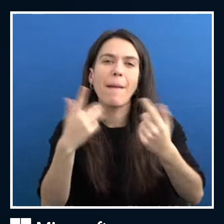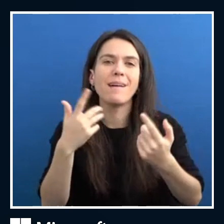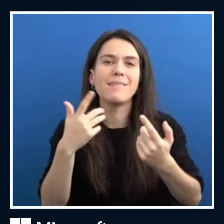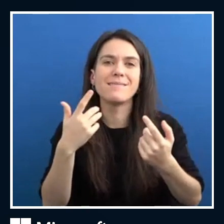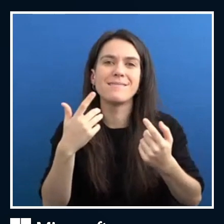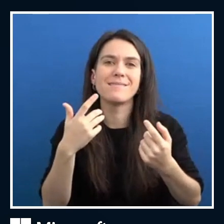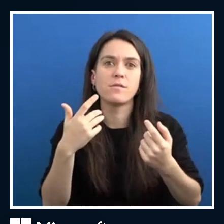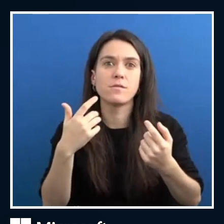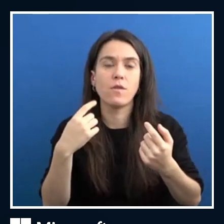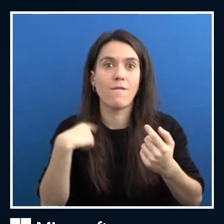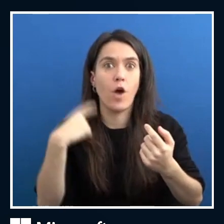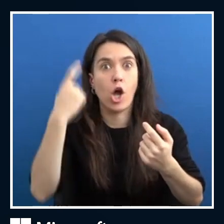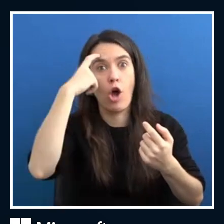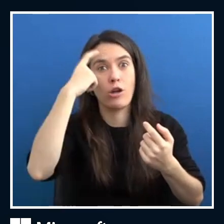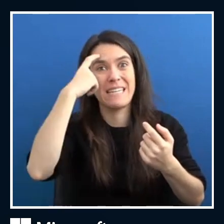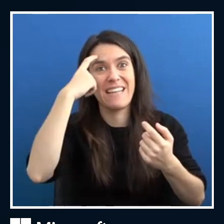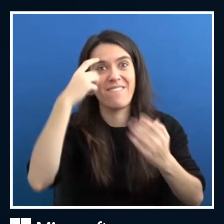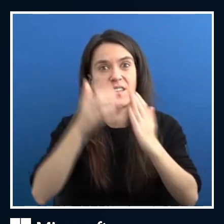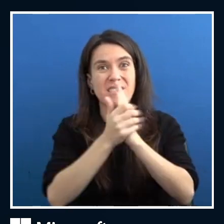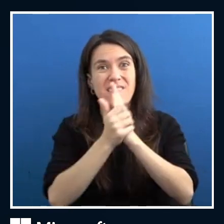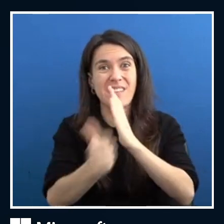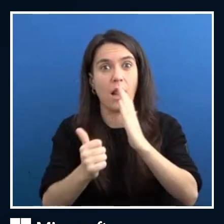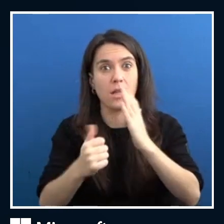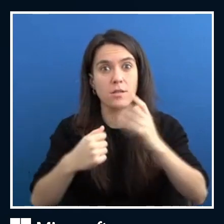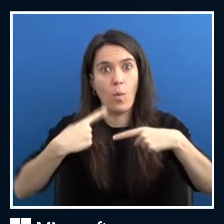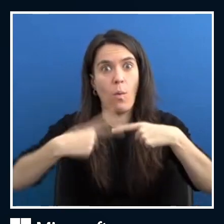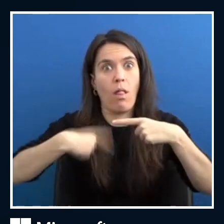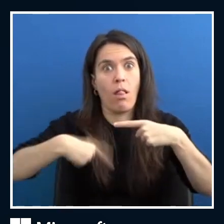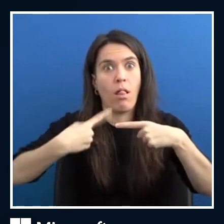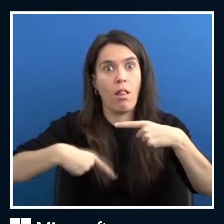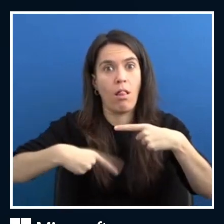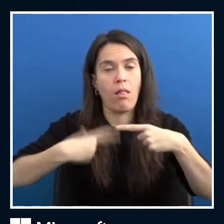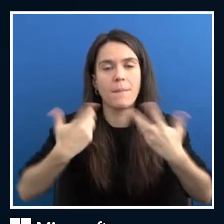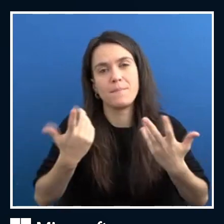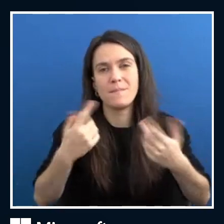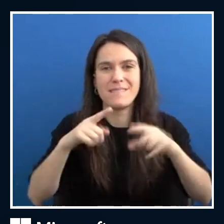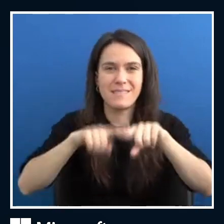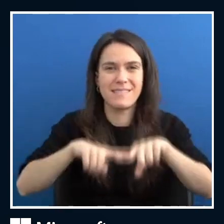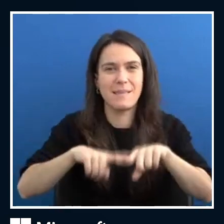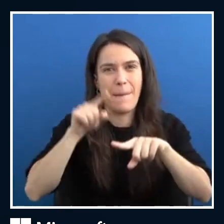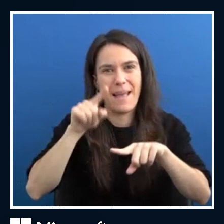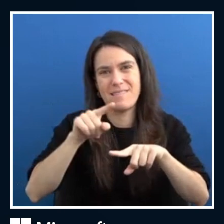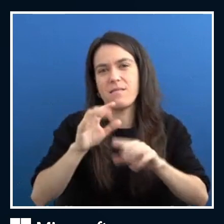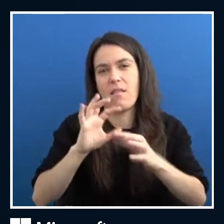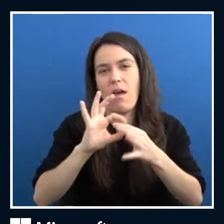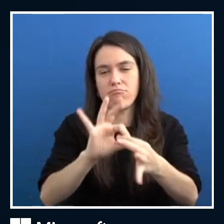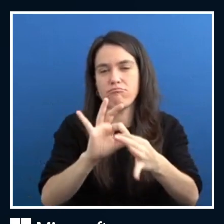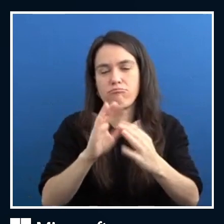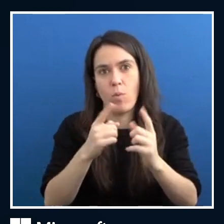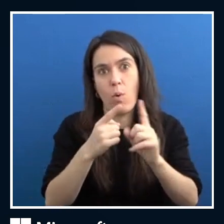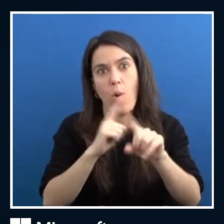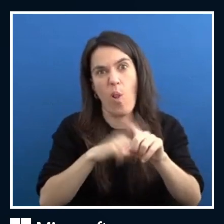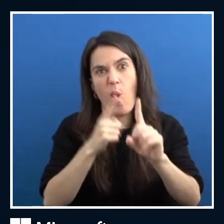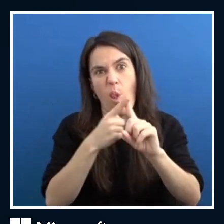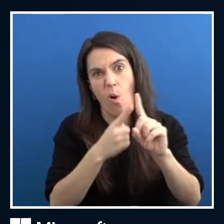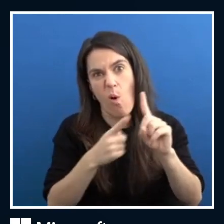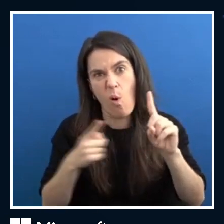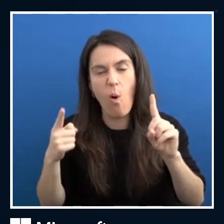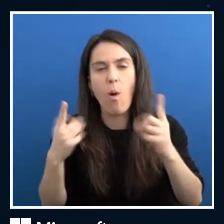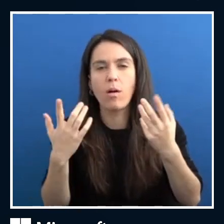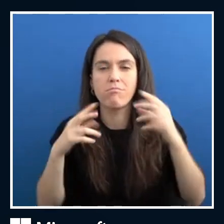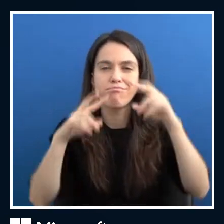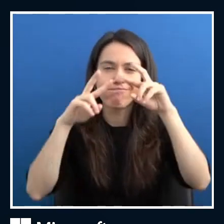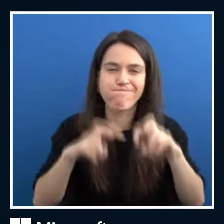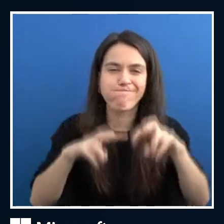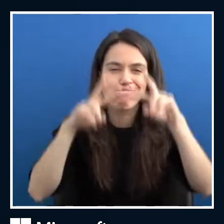that you're using. If you're using a lot of skills, yeah, then it will take longer because it needs to send the data each time to